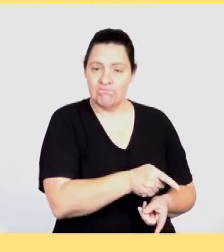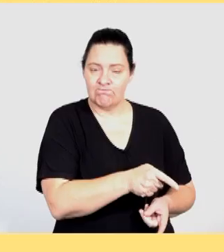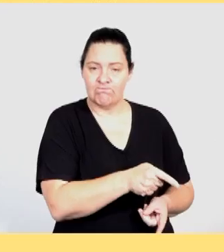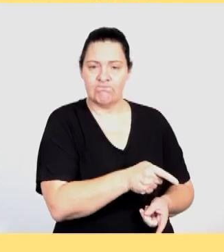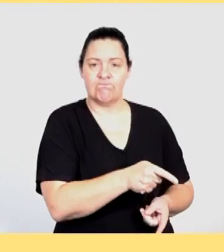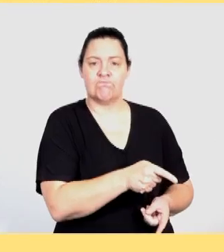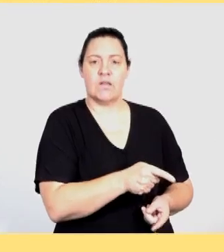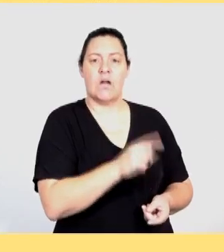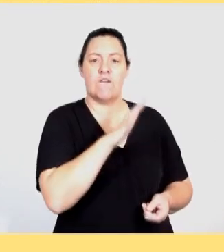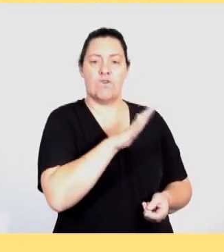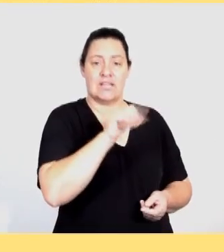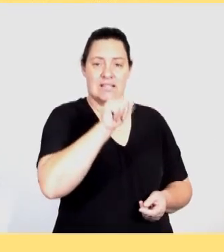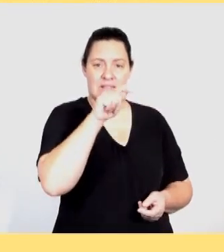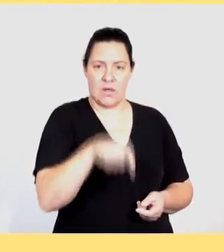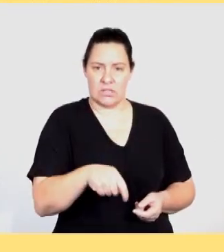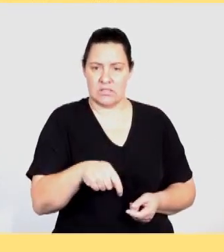get a total of